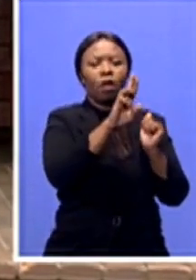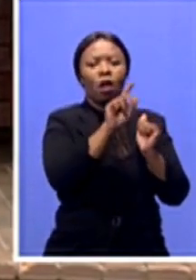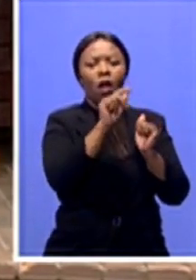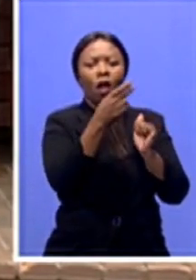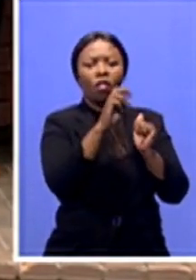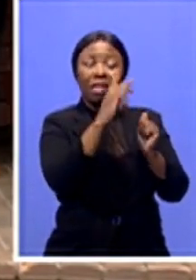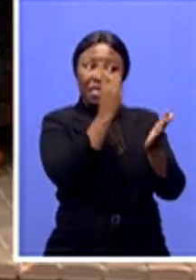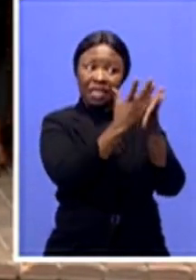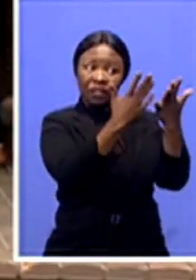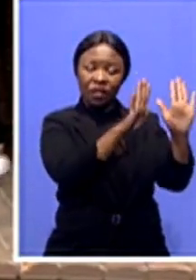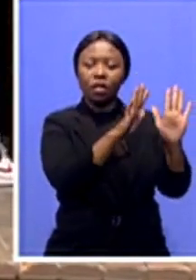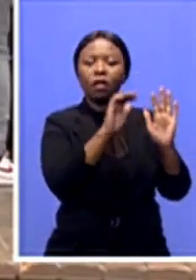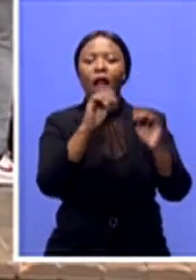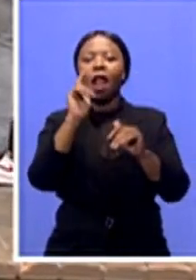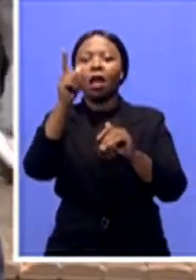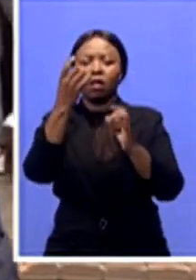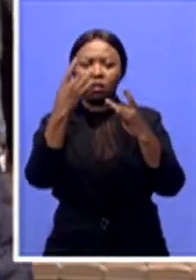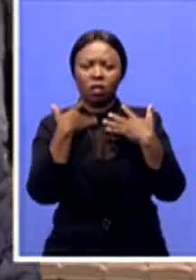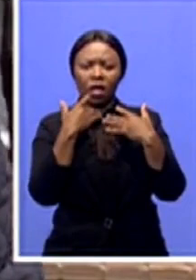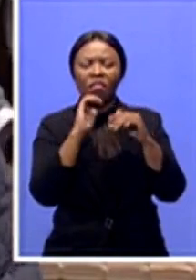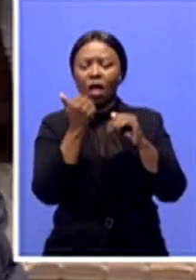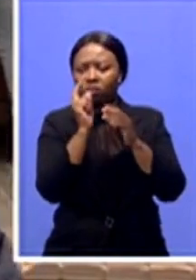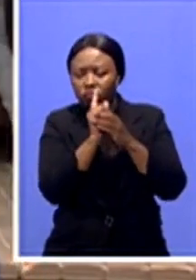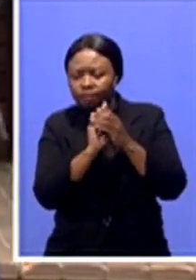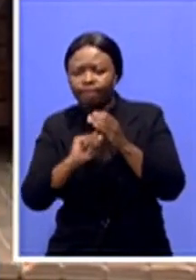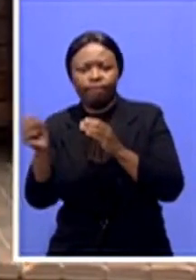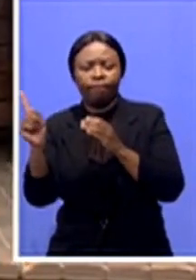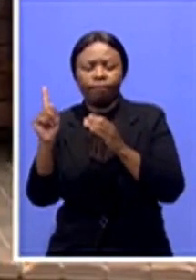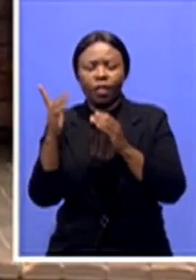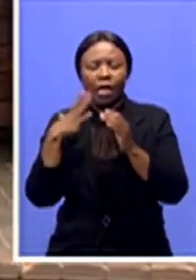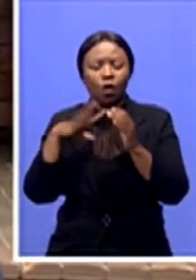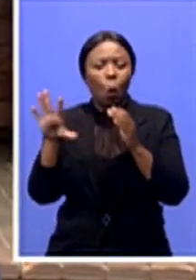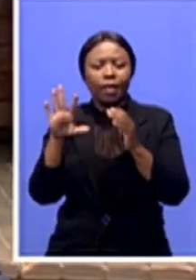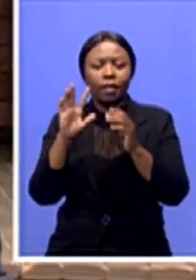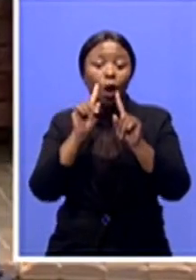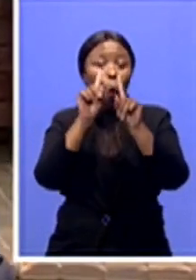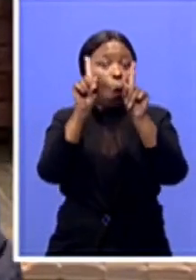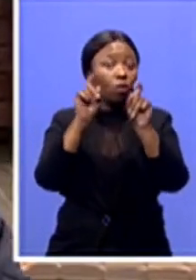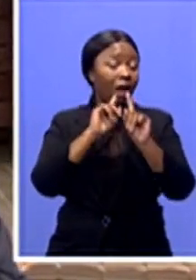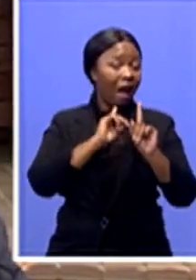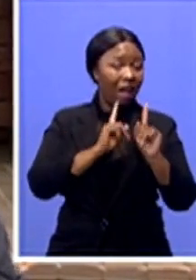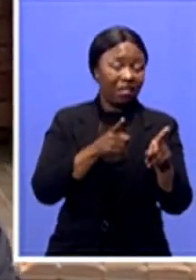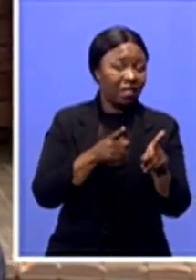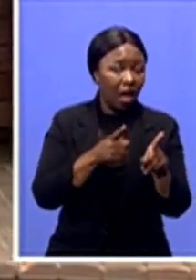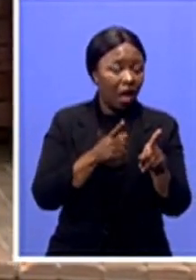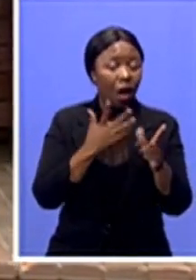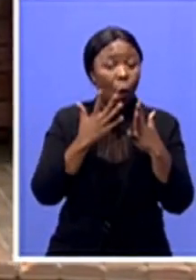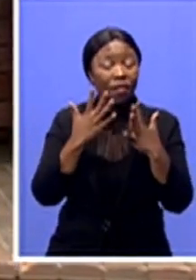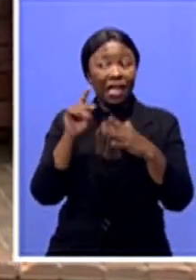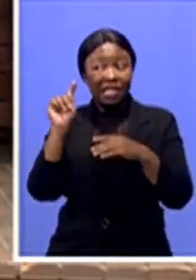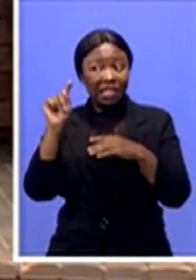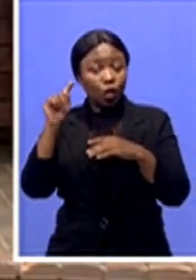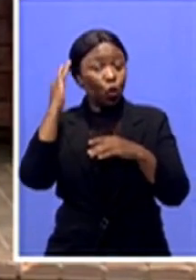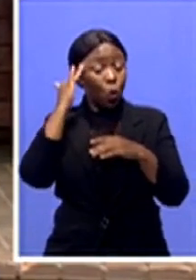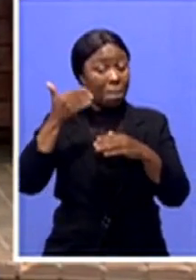shied away and refused to answer the question of whether he knew beforehand, definitely